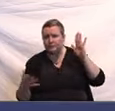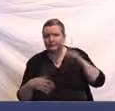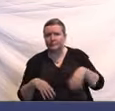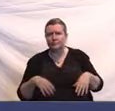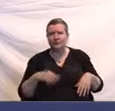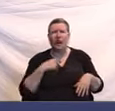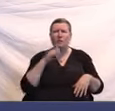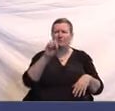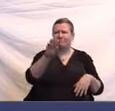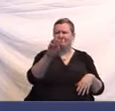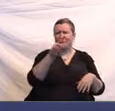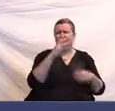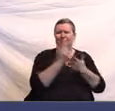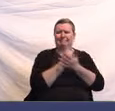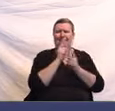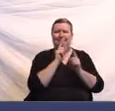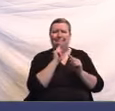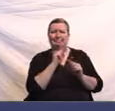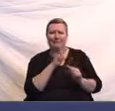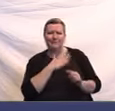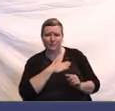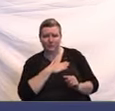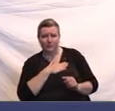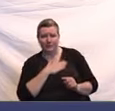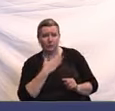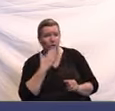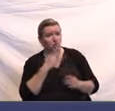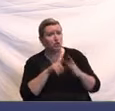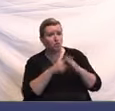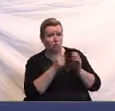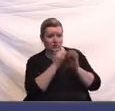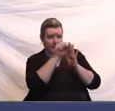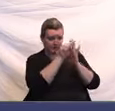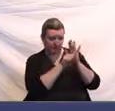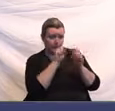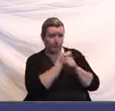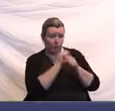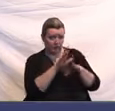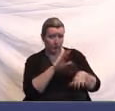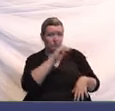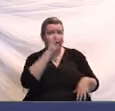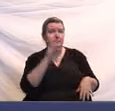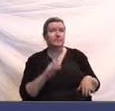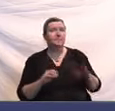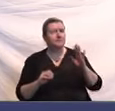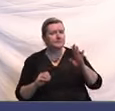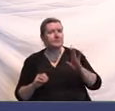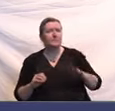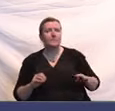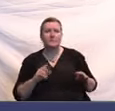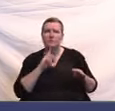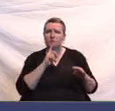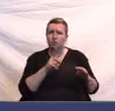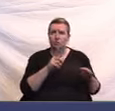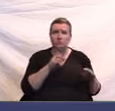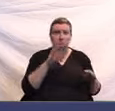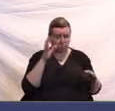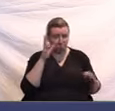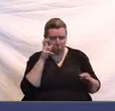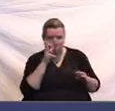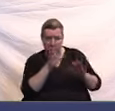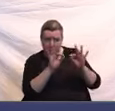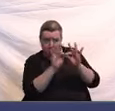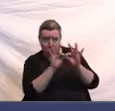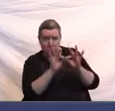I think it's a good start with state workers. I said this, and I want to make sure you folks heard this. Because